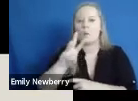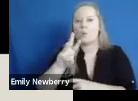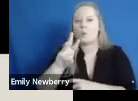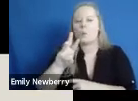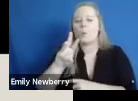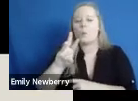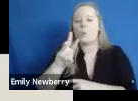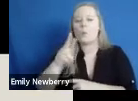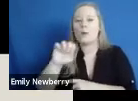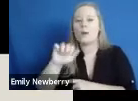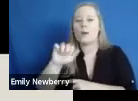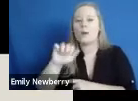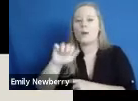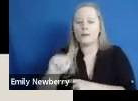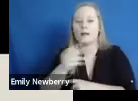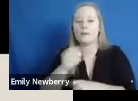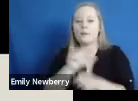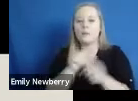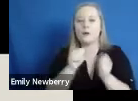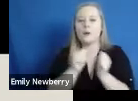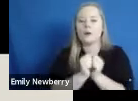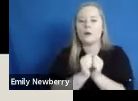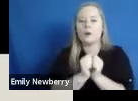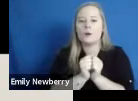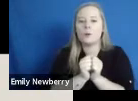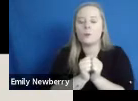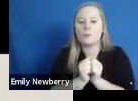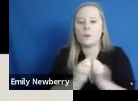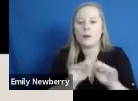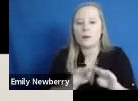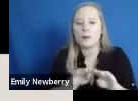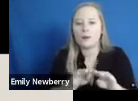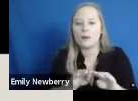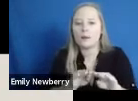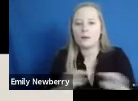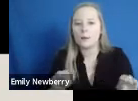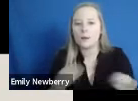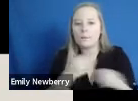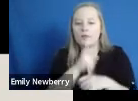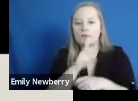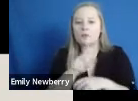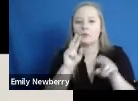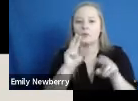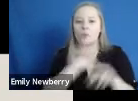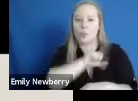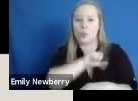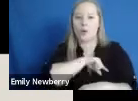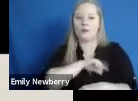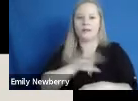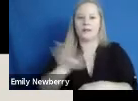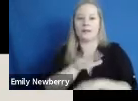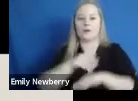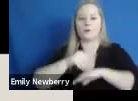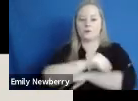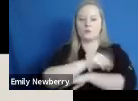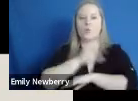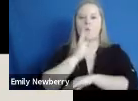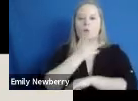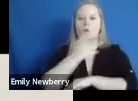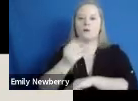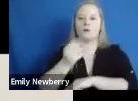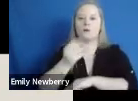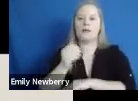And we work with the agronomists to make sure that the quality of the soil, the water, and the